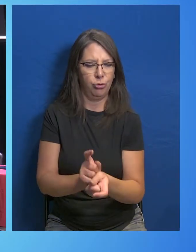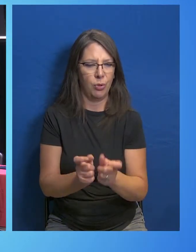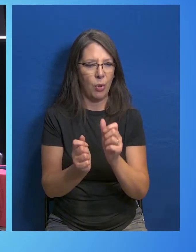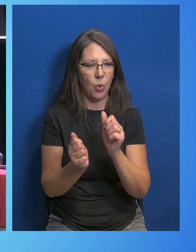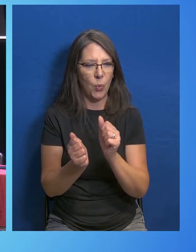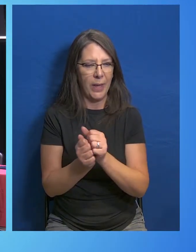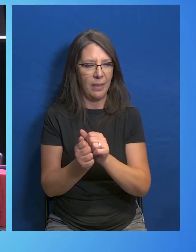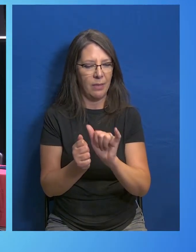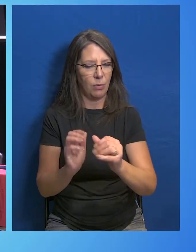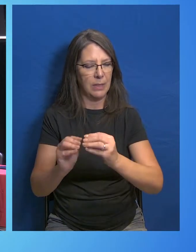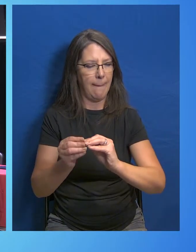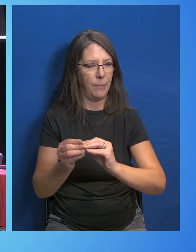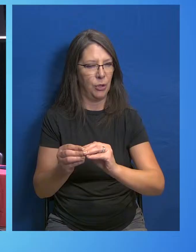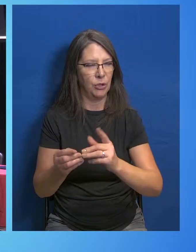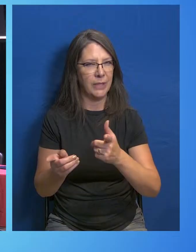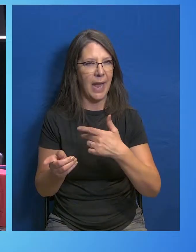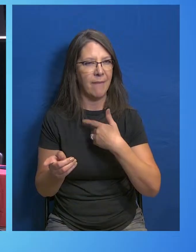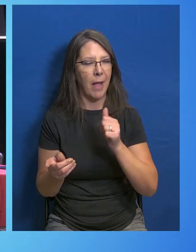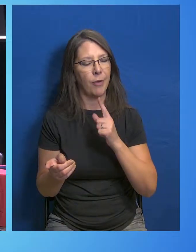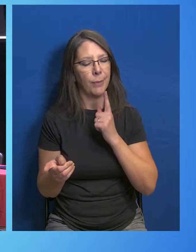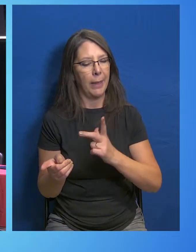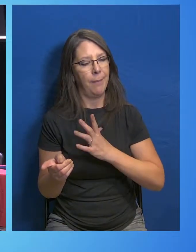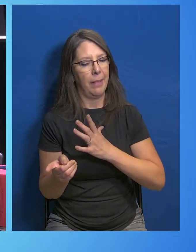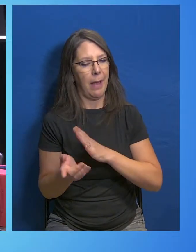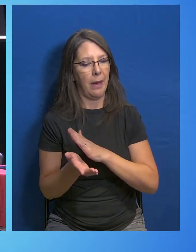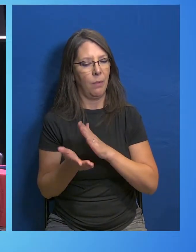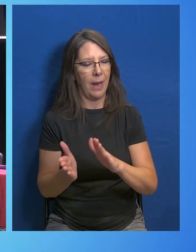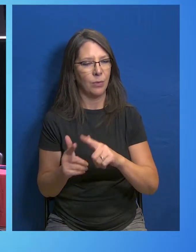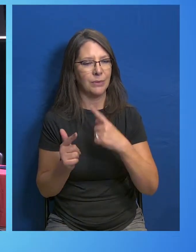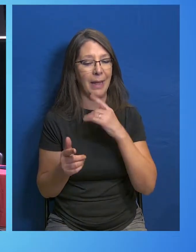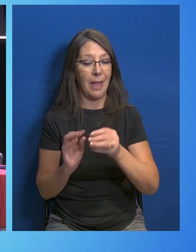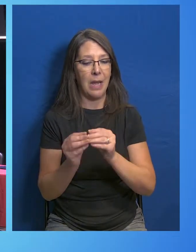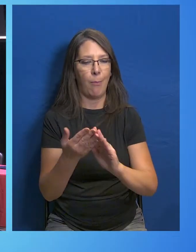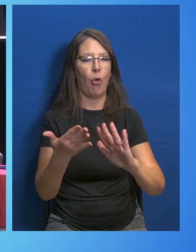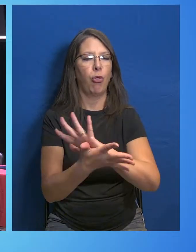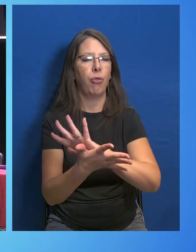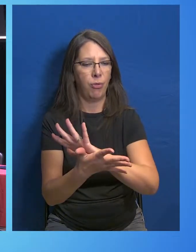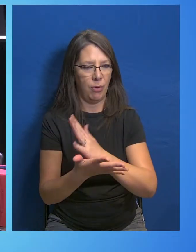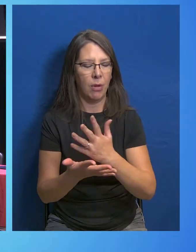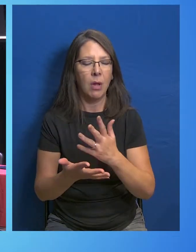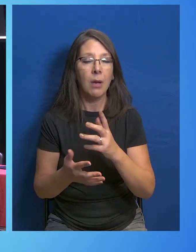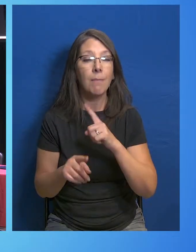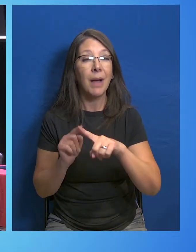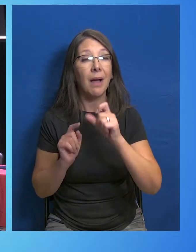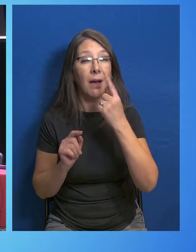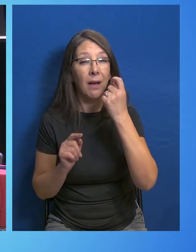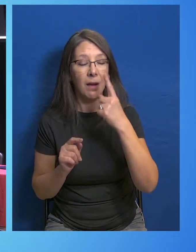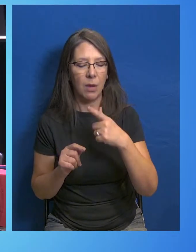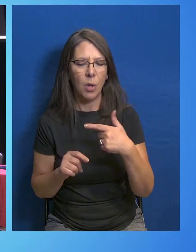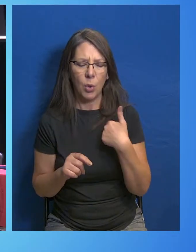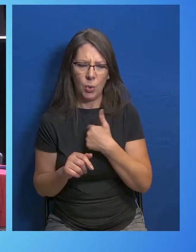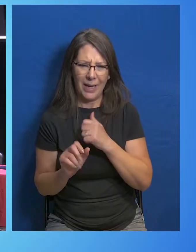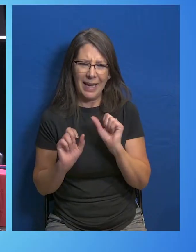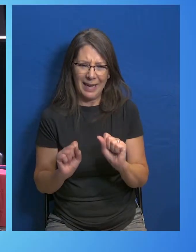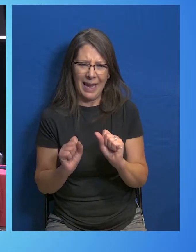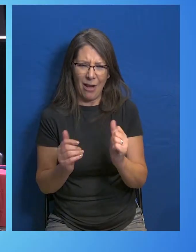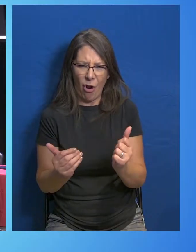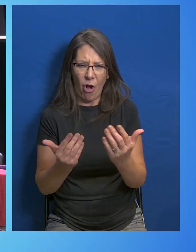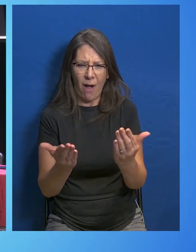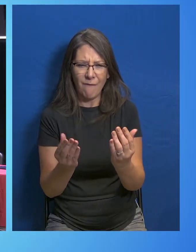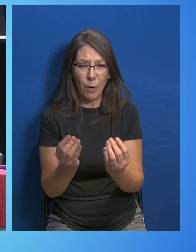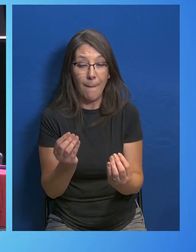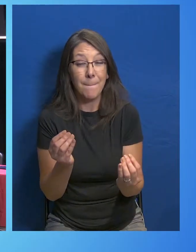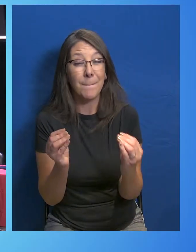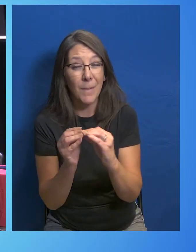term for that, but that's the polite way to say it. But the reality is we can offer a whole lot more